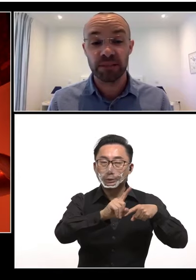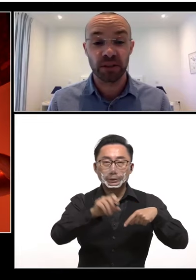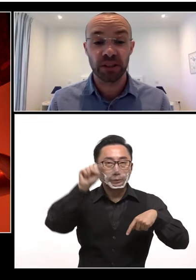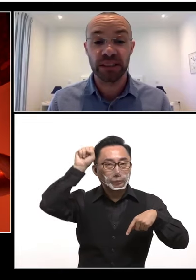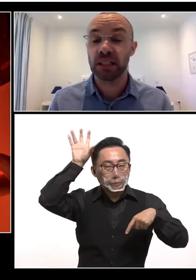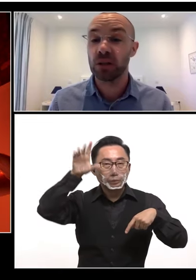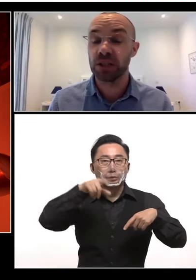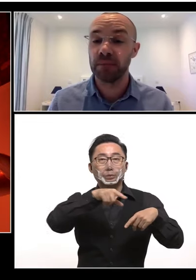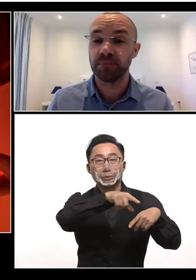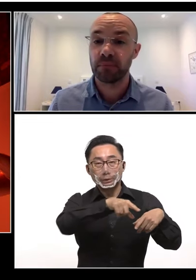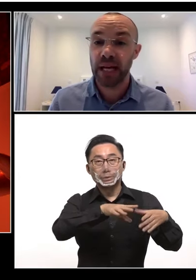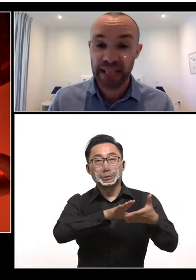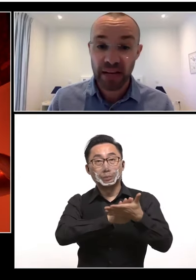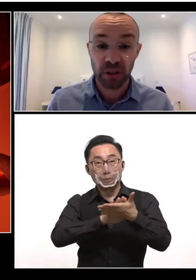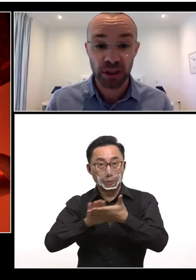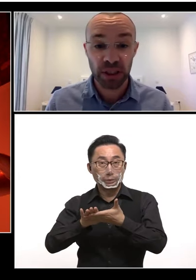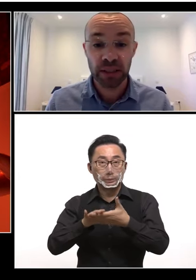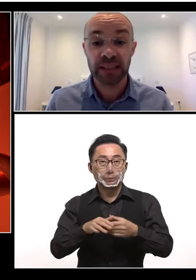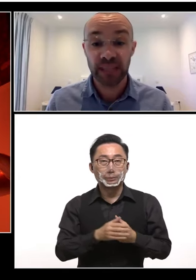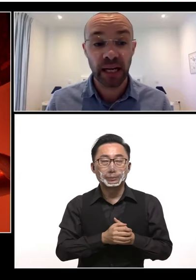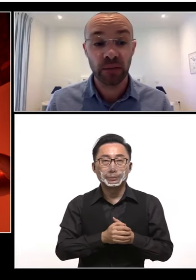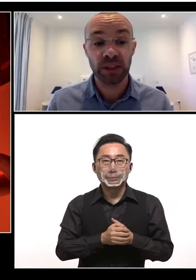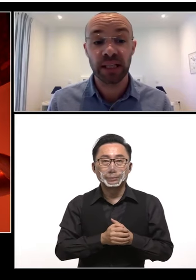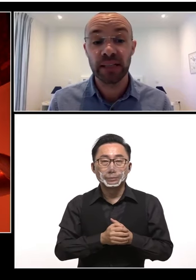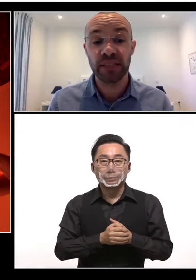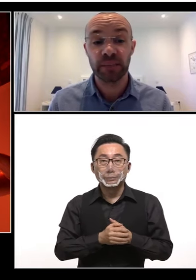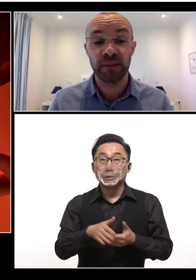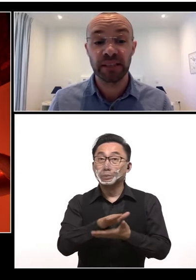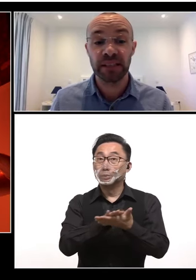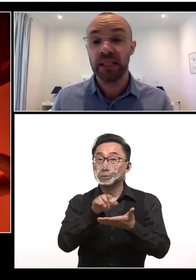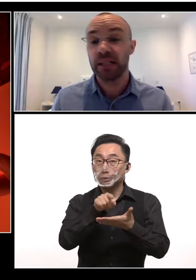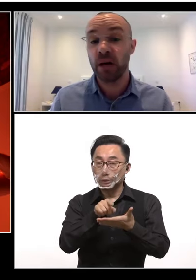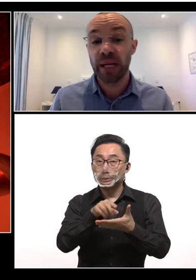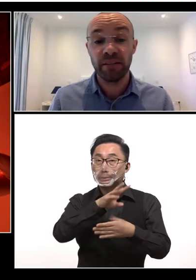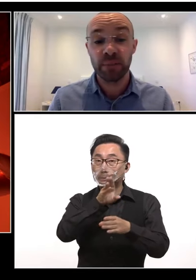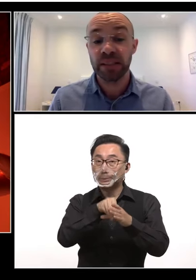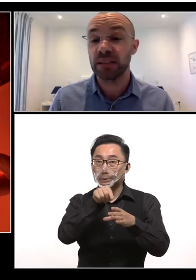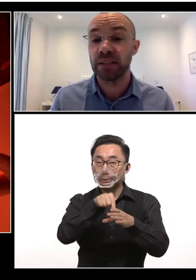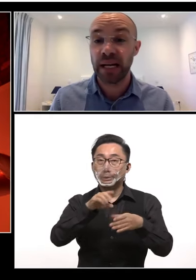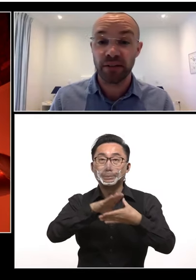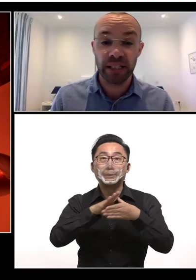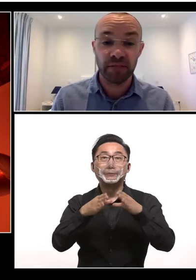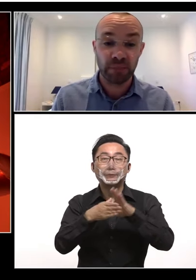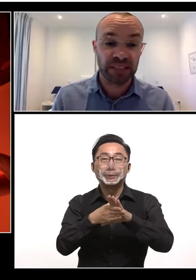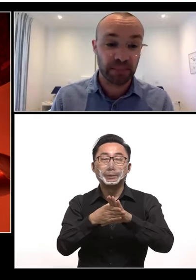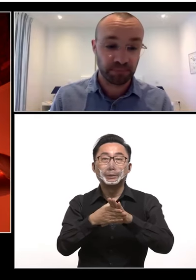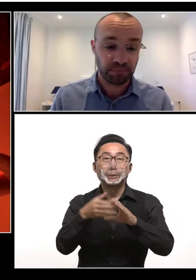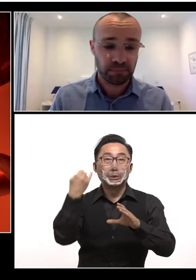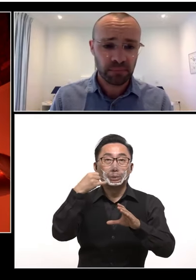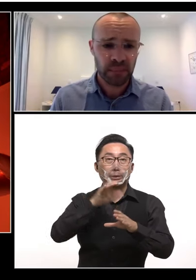the production is a culture, a deaf culture, sign language, and lived experience that no hearing person could accurately